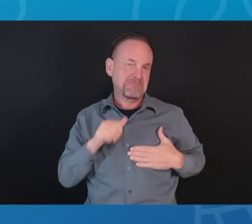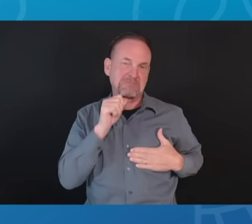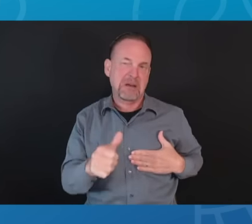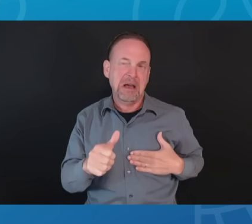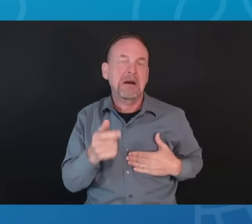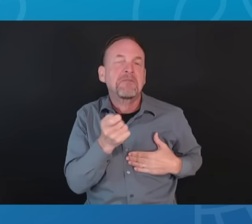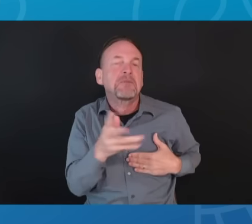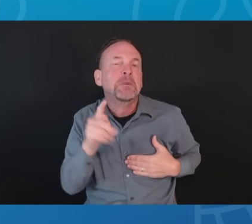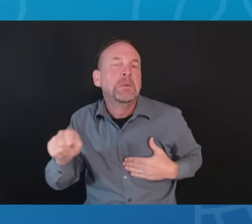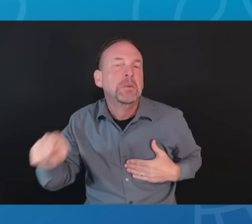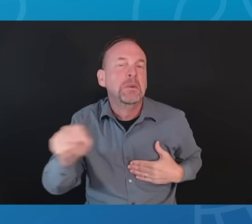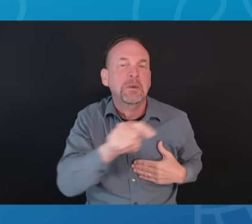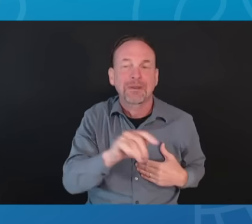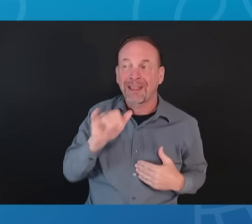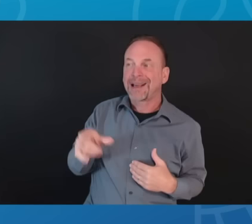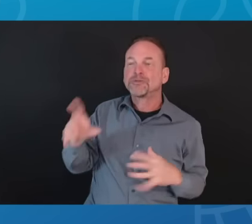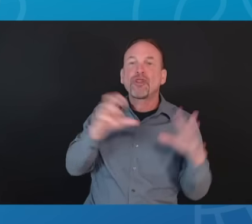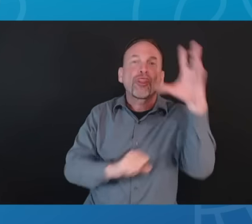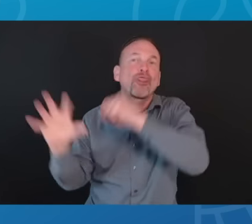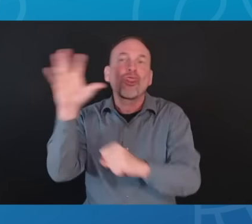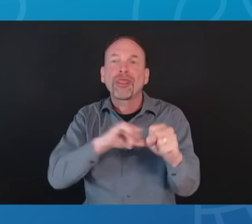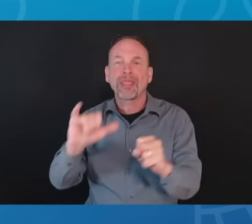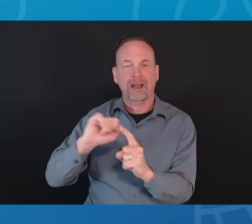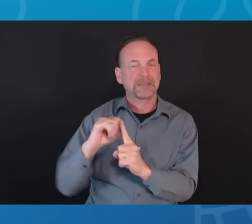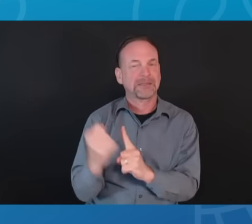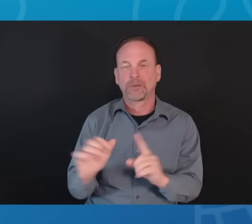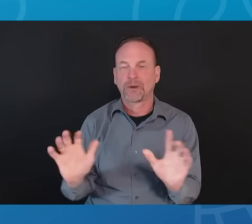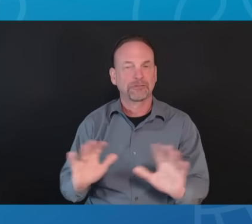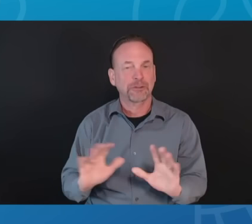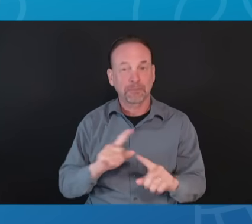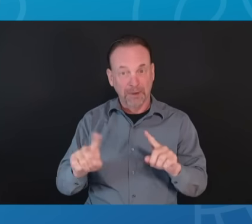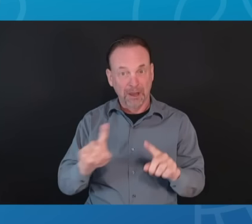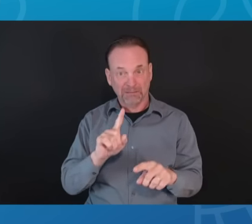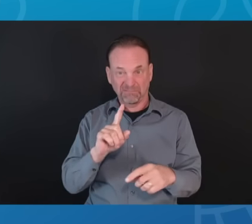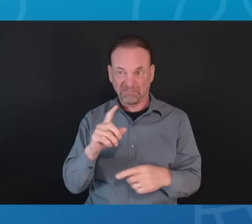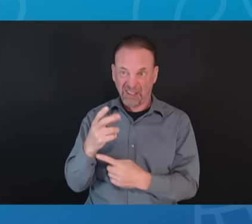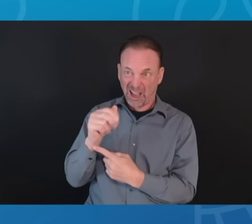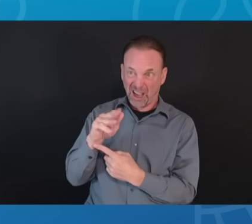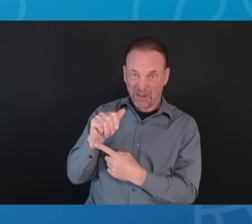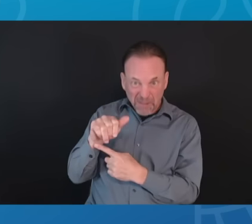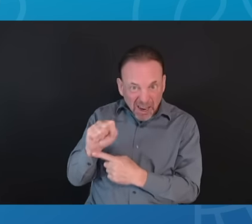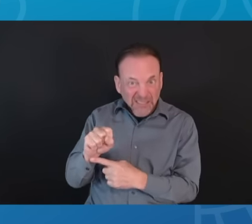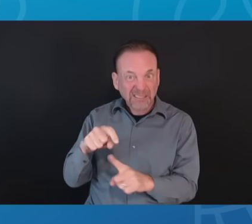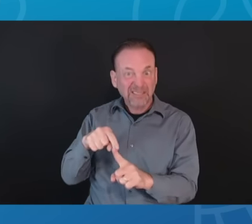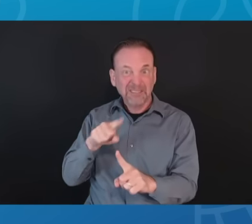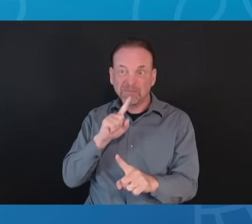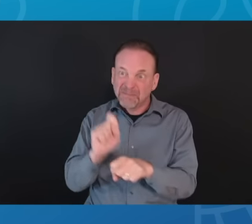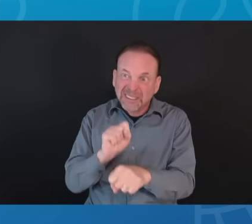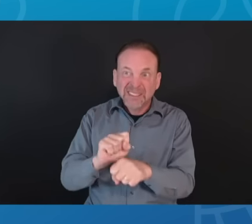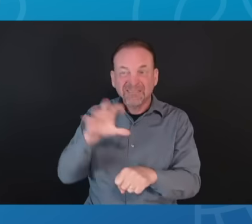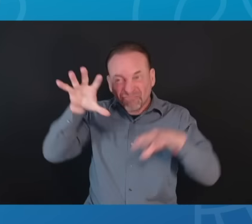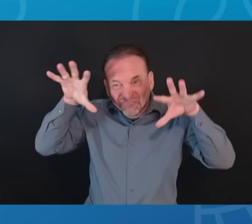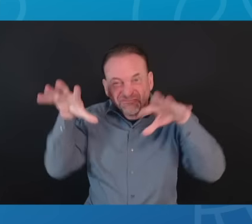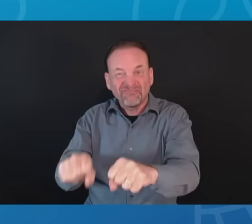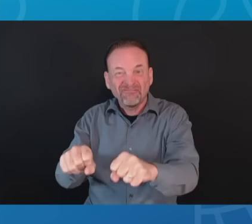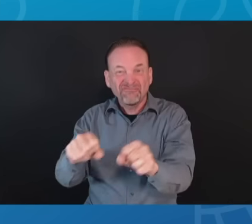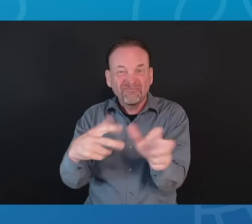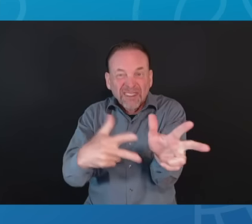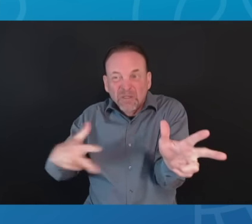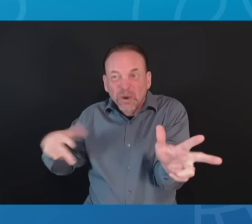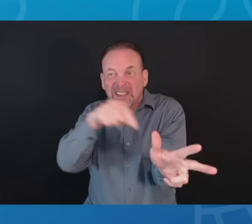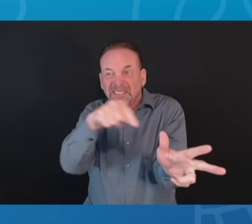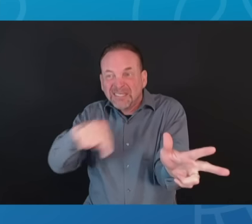on humanitarian convoys have been times when they have had failures in their deconfliction